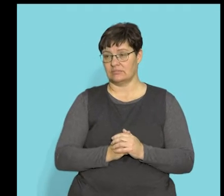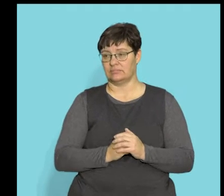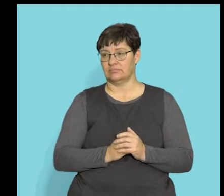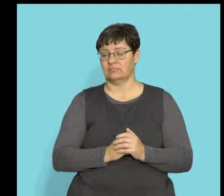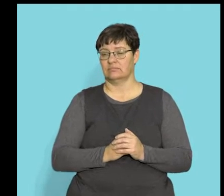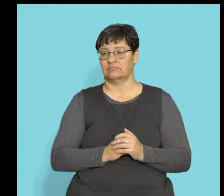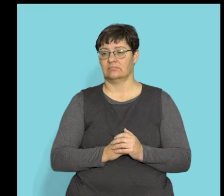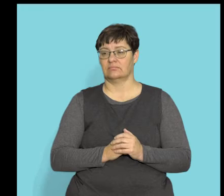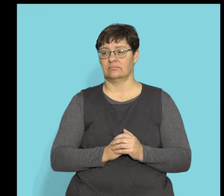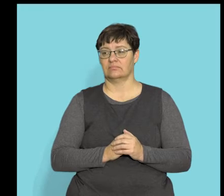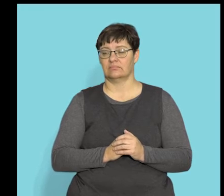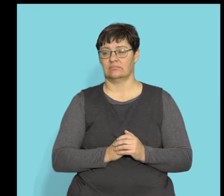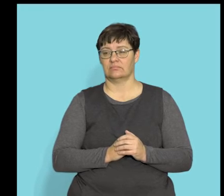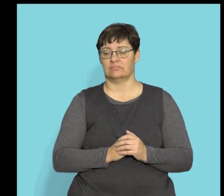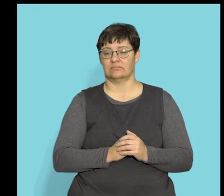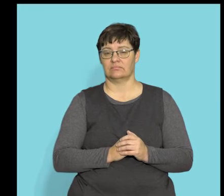Let's go to the next slide.